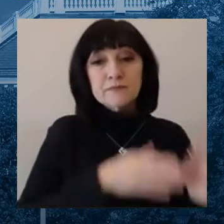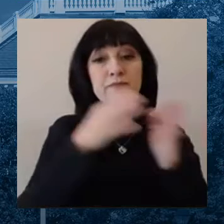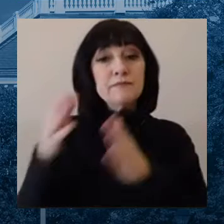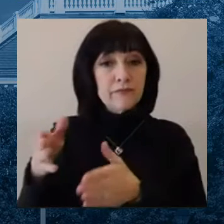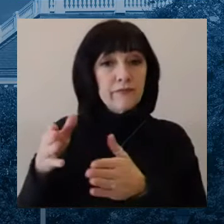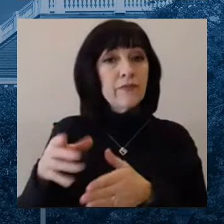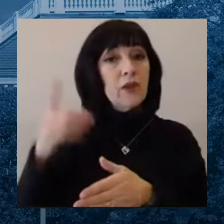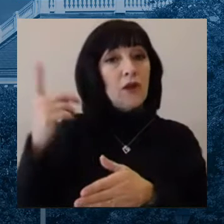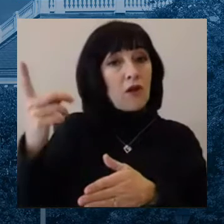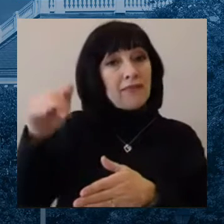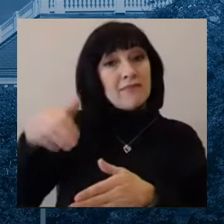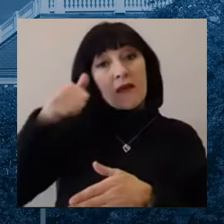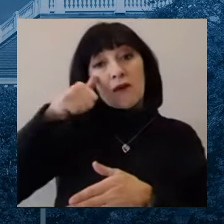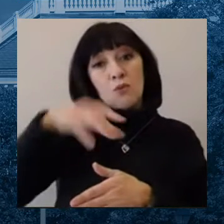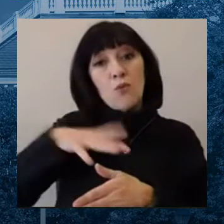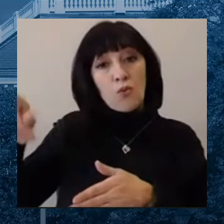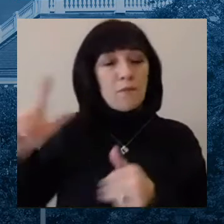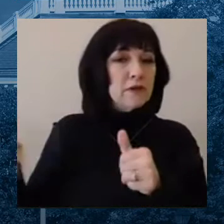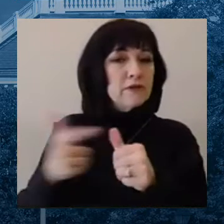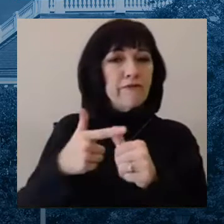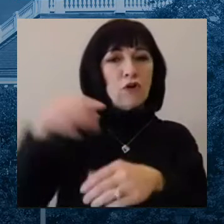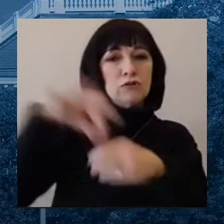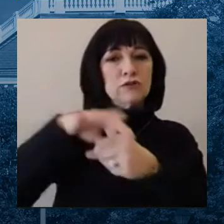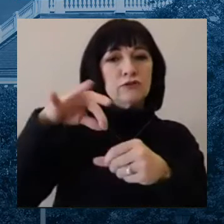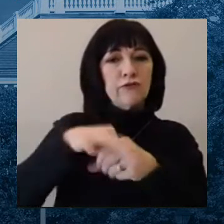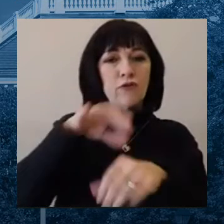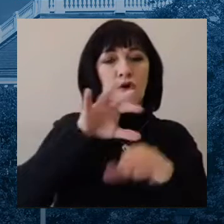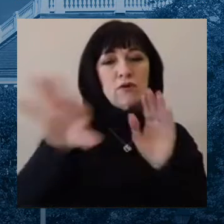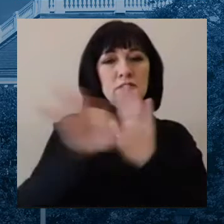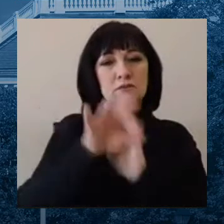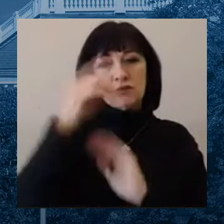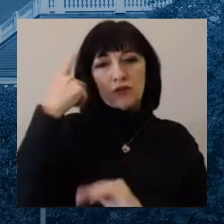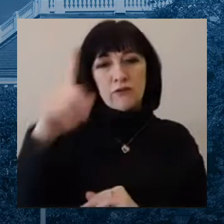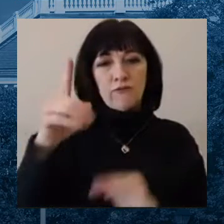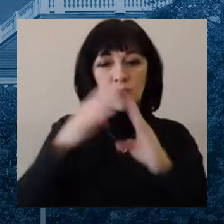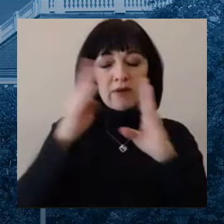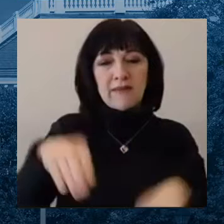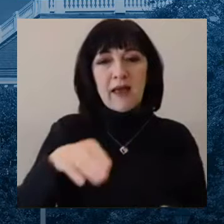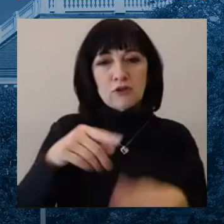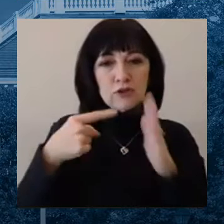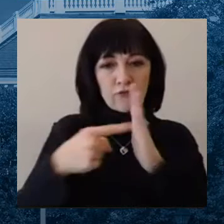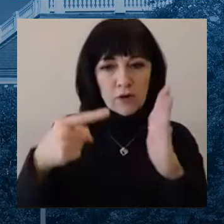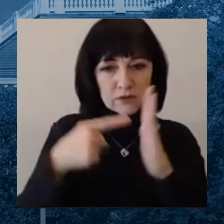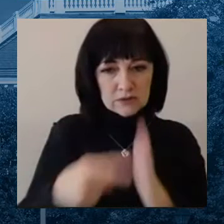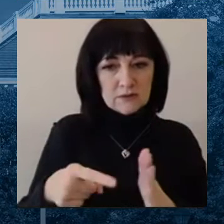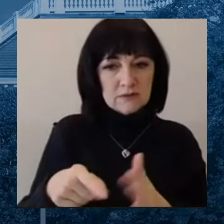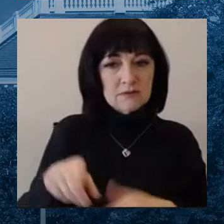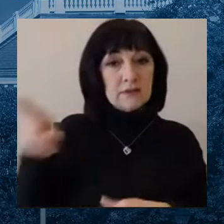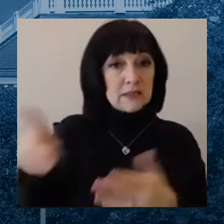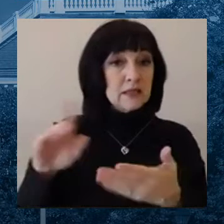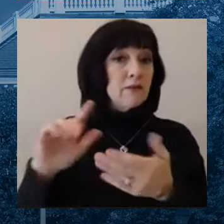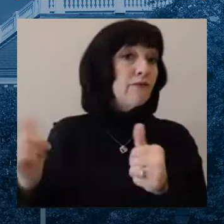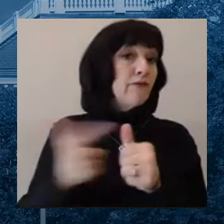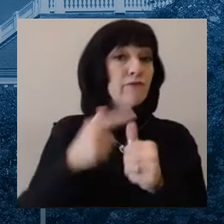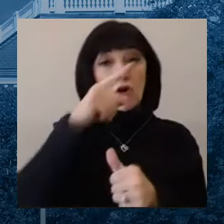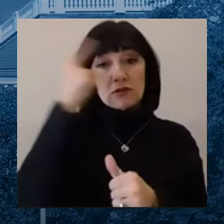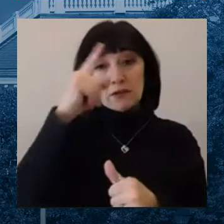United States House of Representatives. John Mercer Langston, the first Black man to become a lawyer